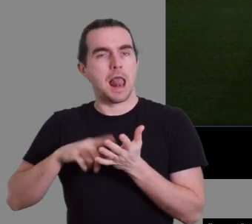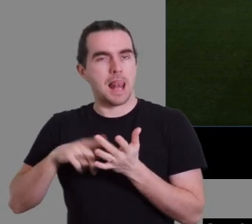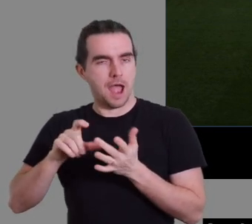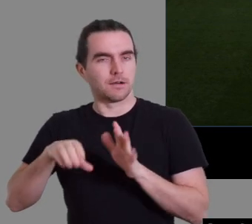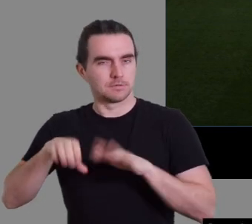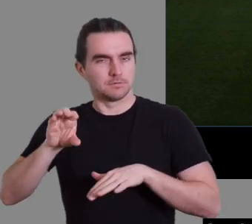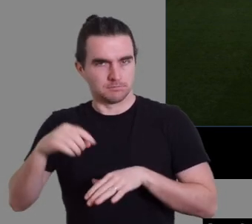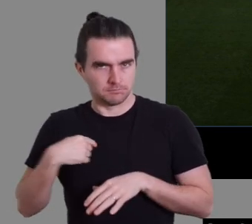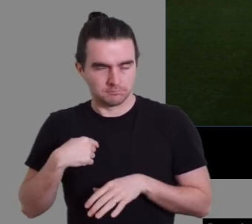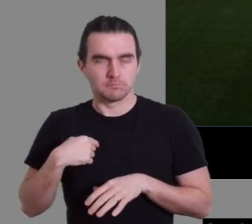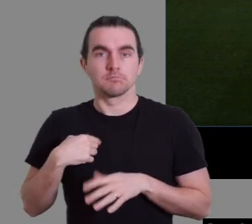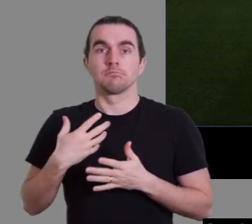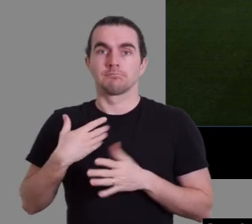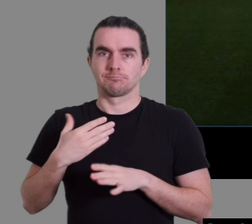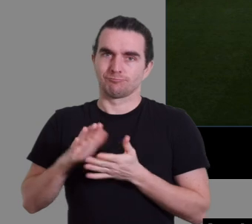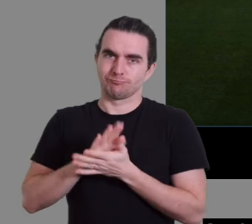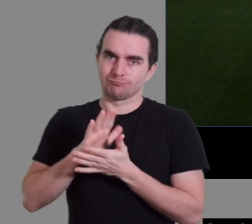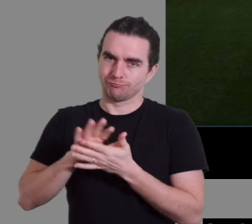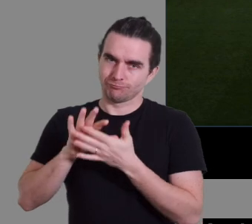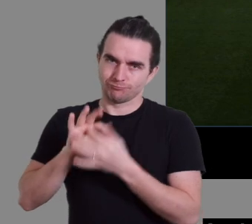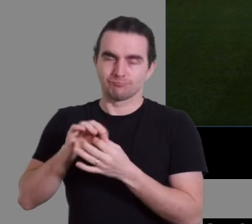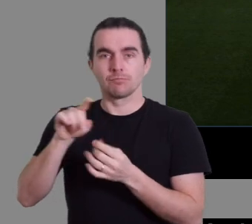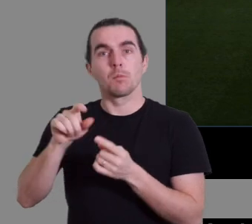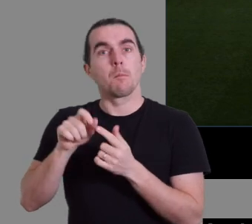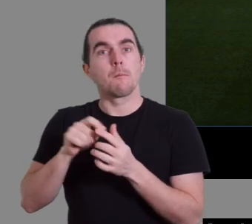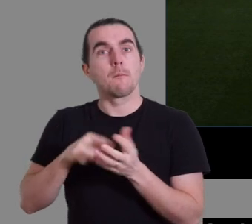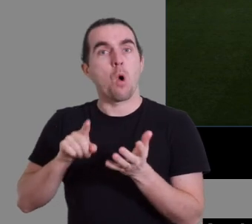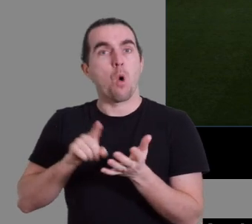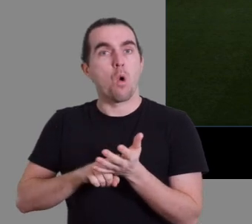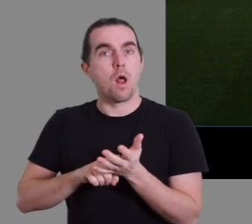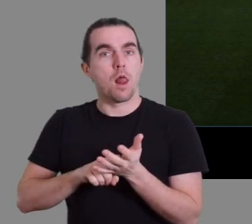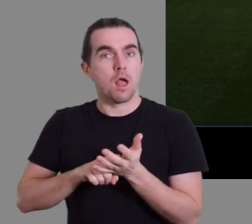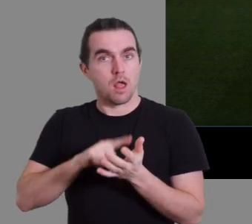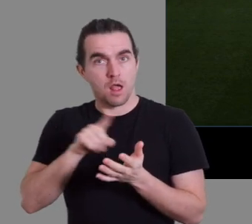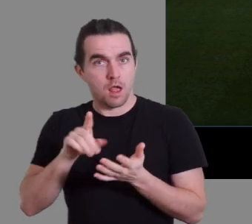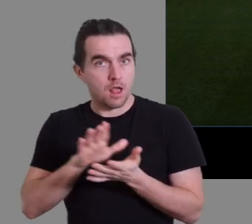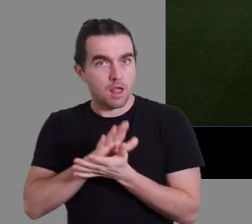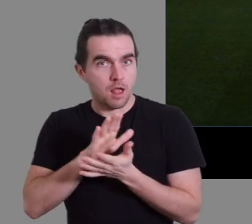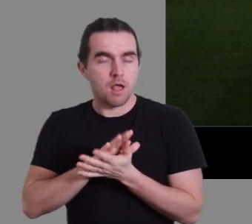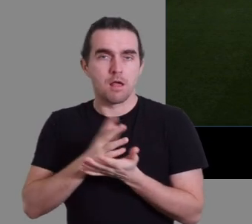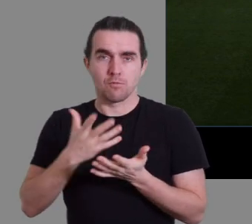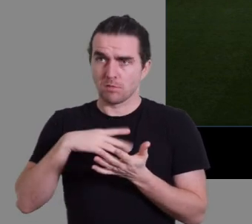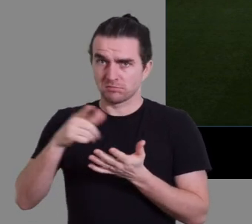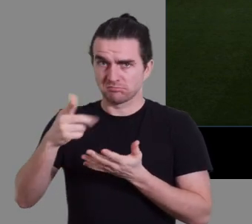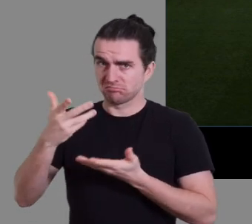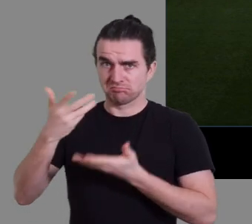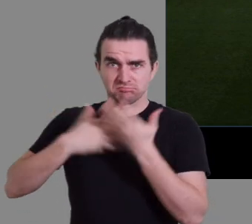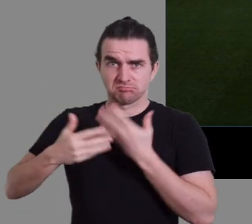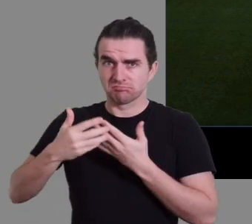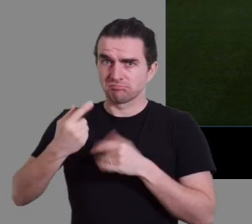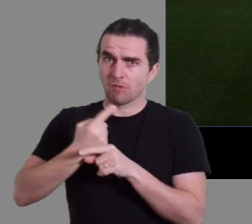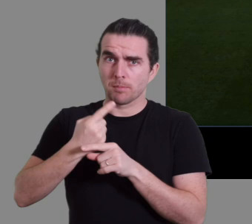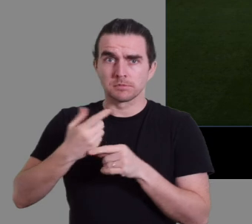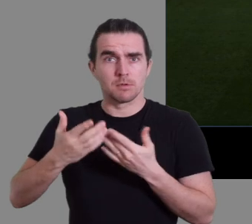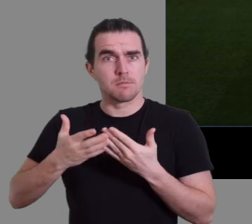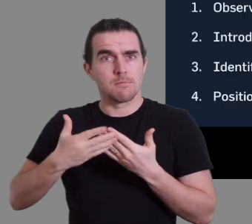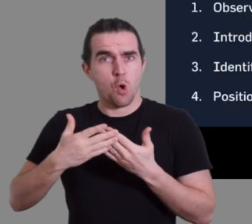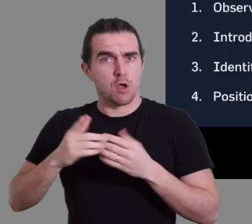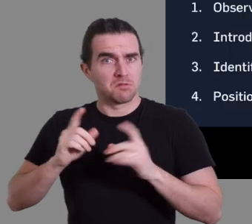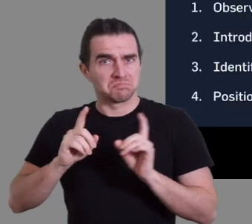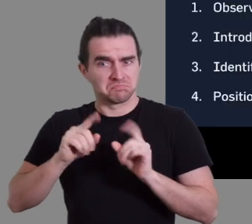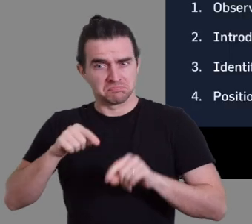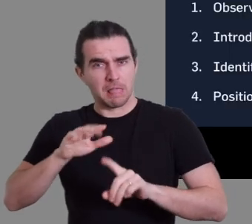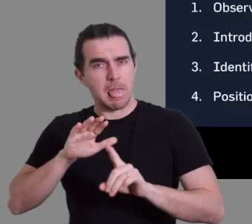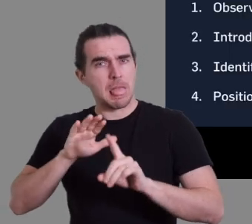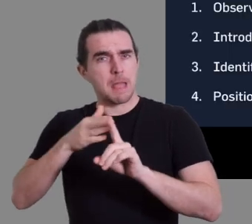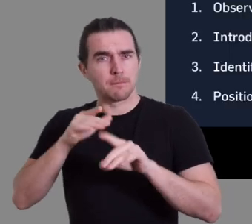looking to really enjoy this workshop with Paul. Paul, do you want to talk us through sort of like the aims of the workshop? Sure,